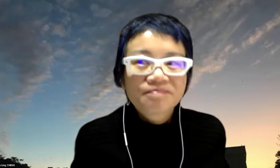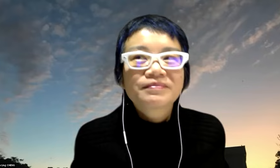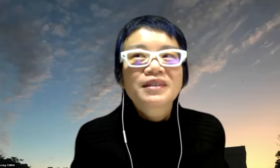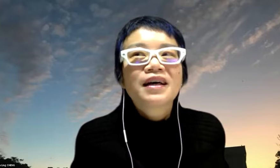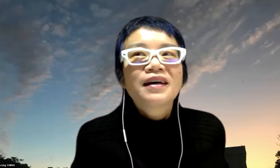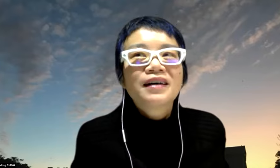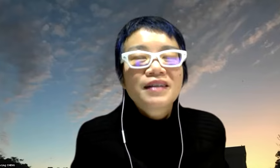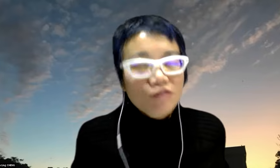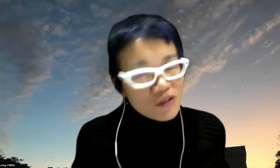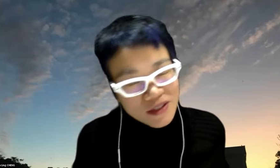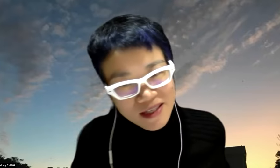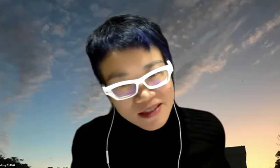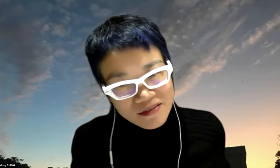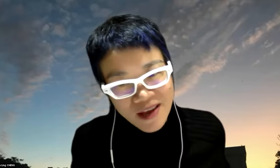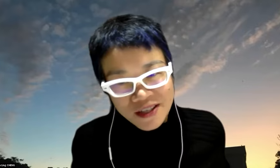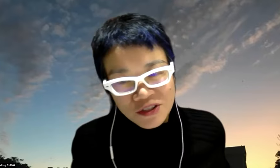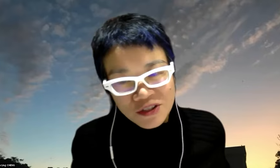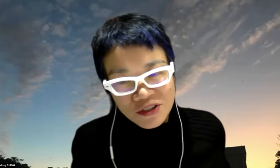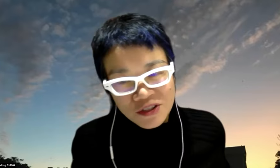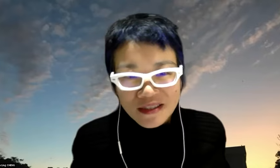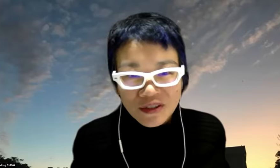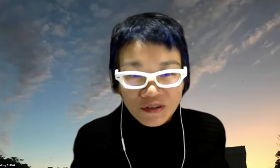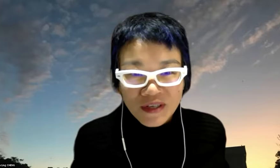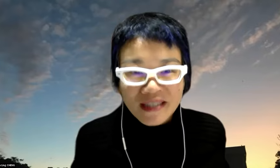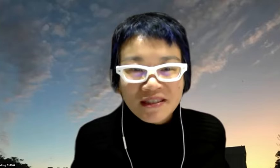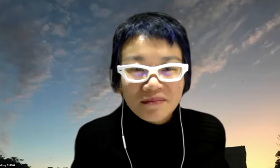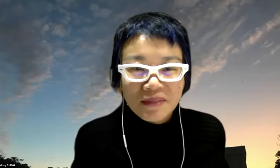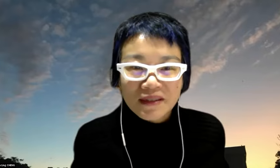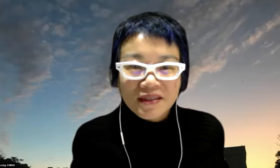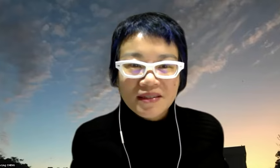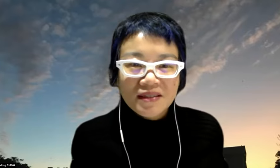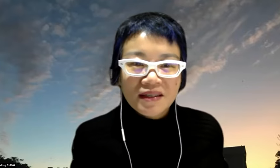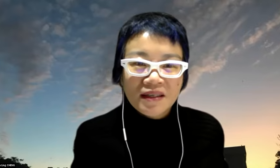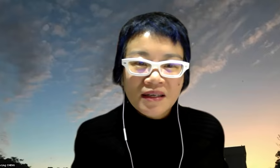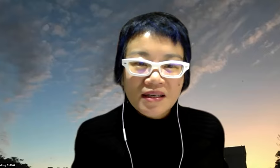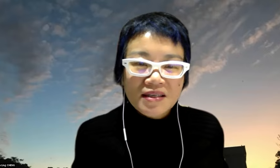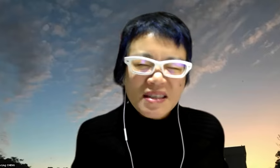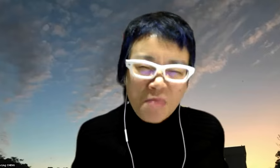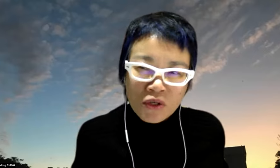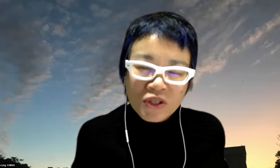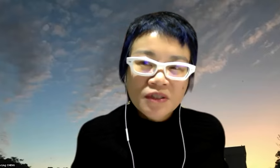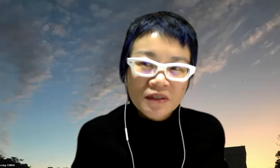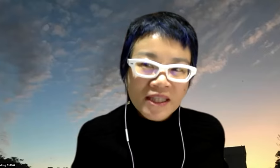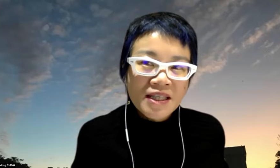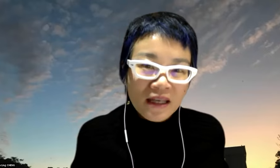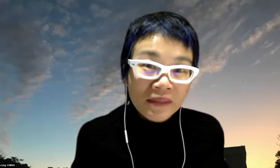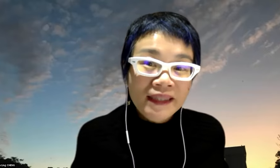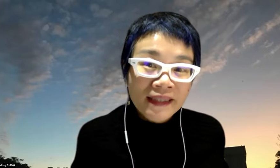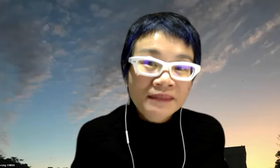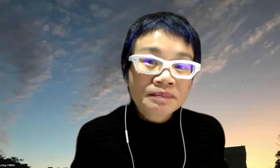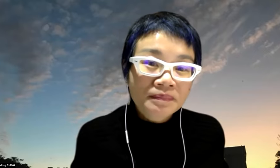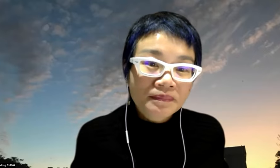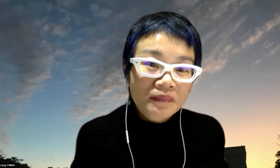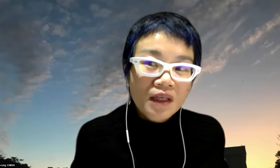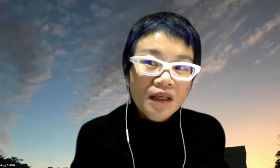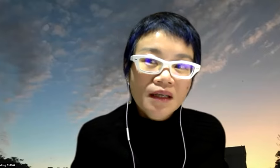colonialism. Now, of course, that's factually incorrect, but this is emotionally